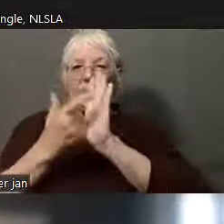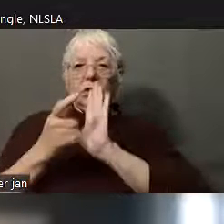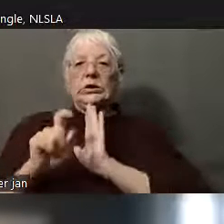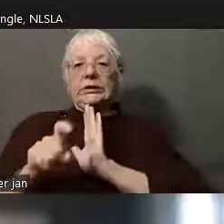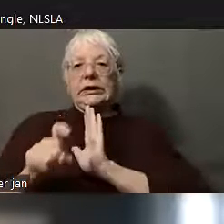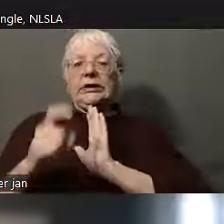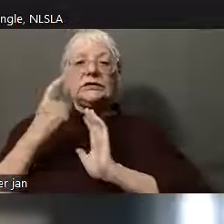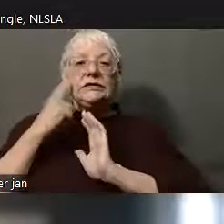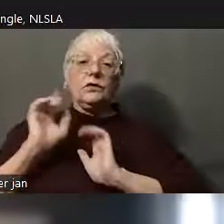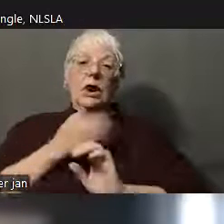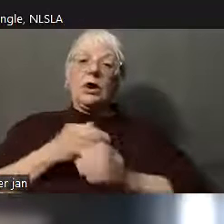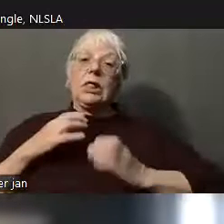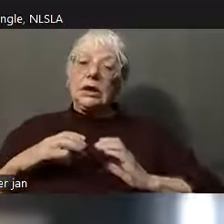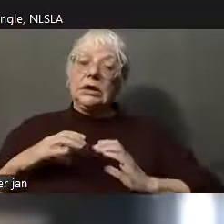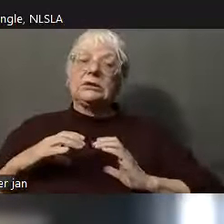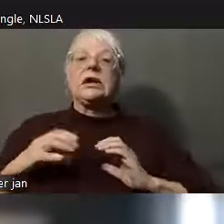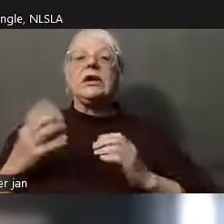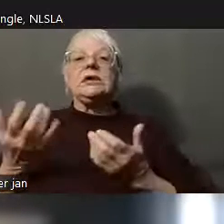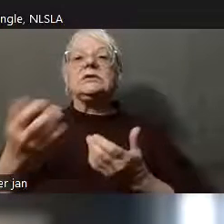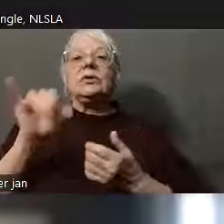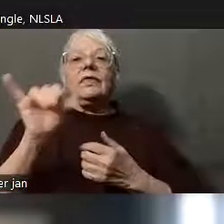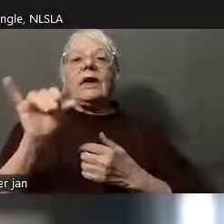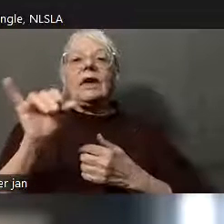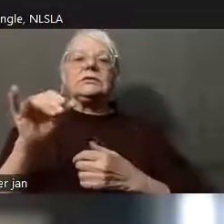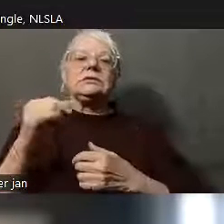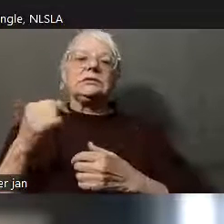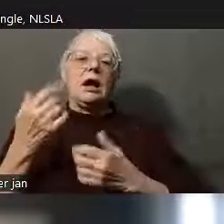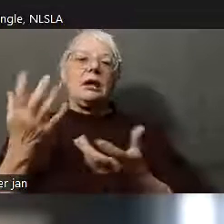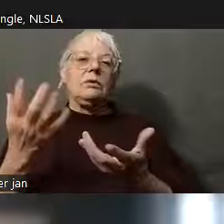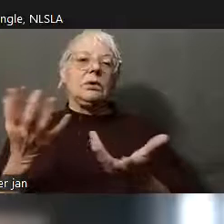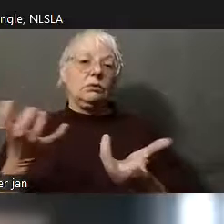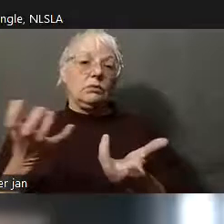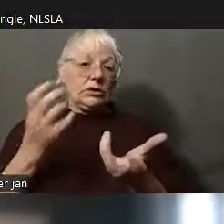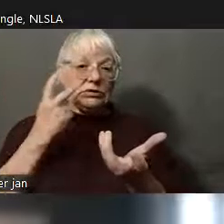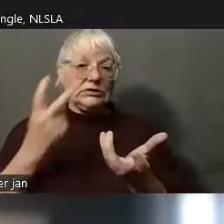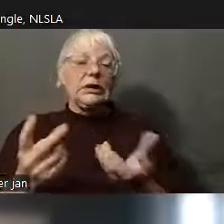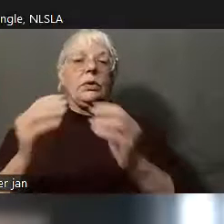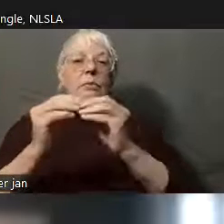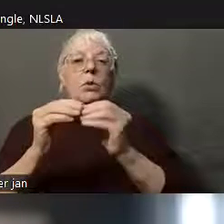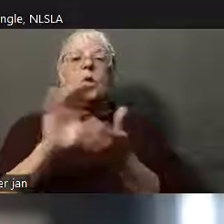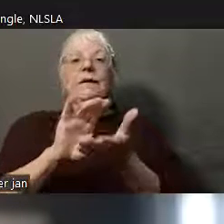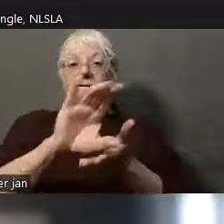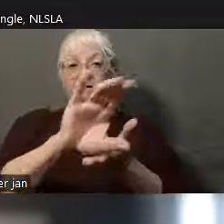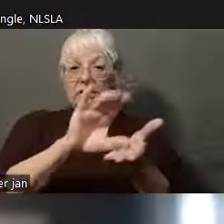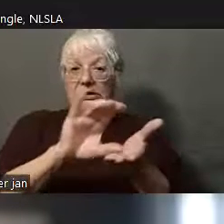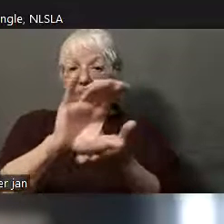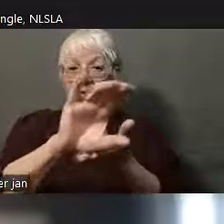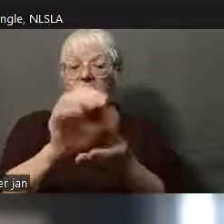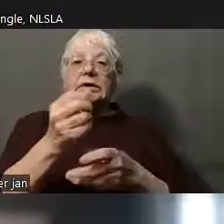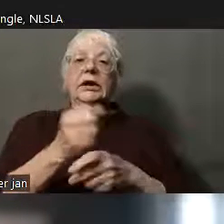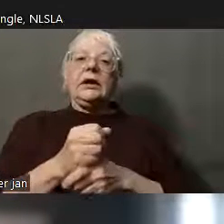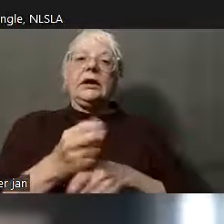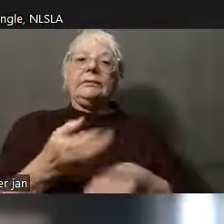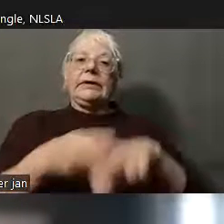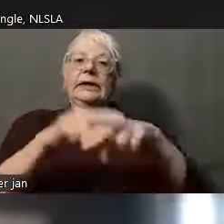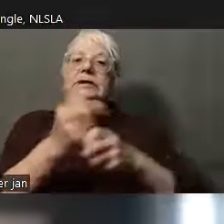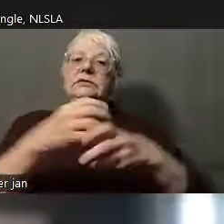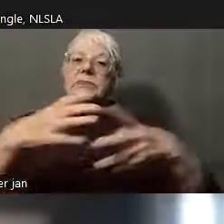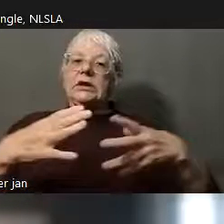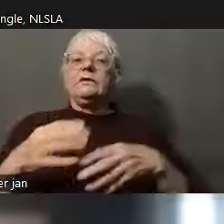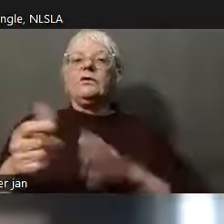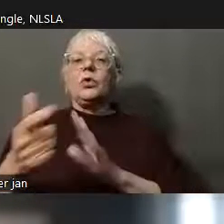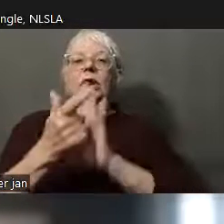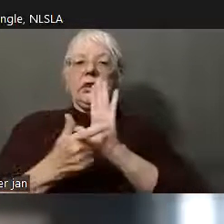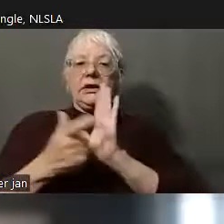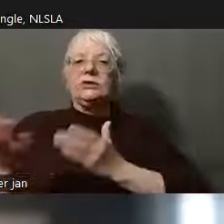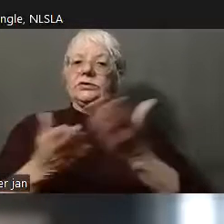our clients. So that's something I'd like to see with more funding, is an expansion for legal service providers